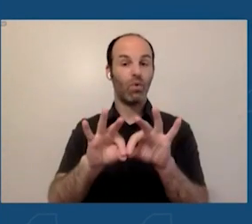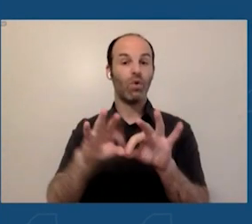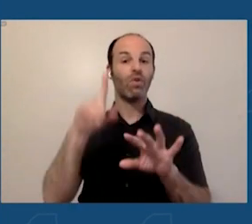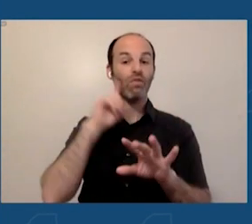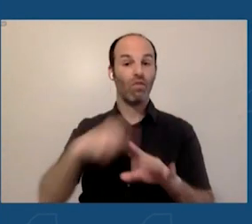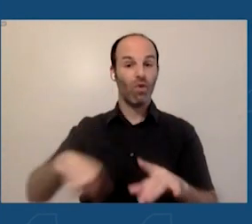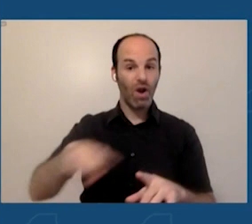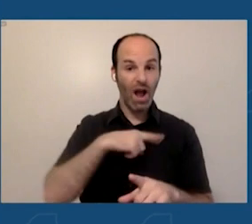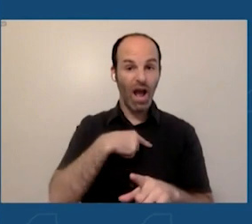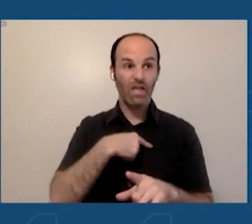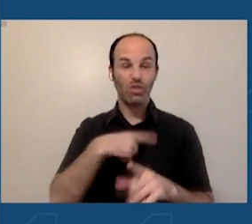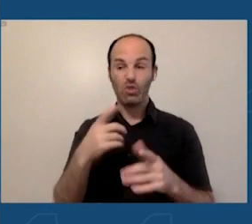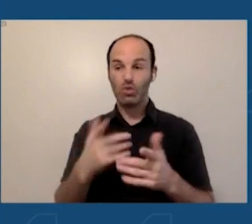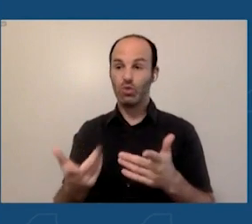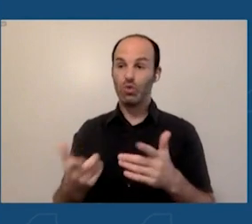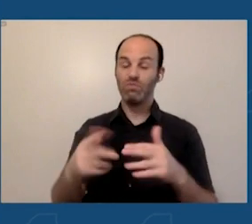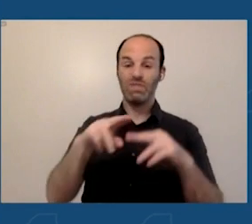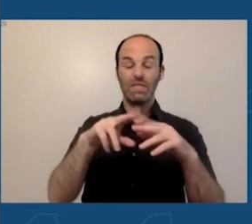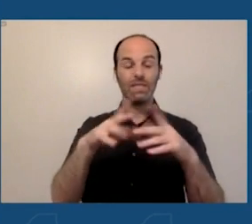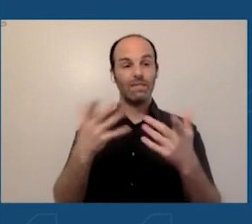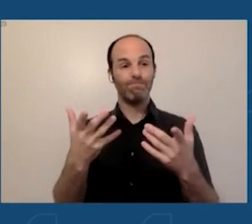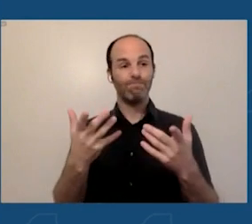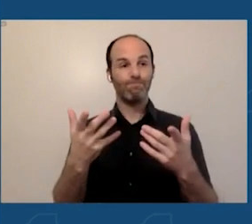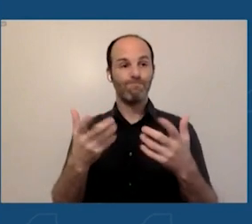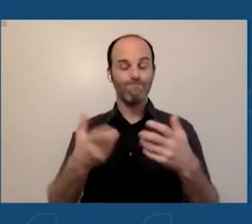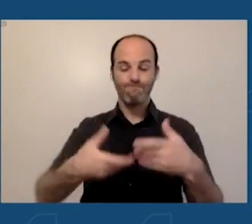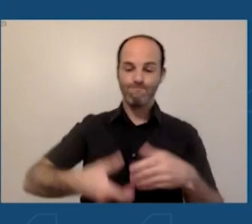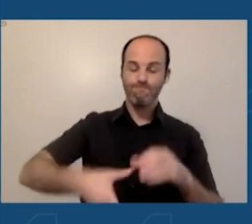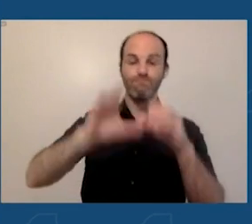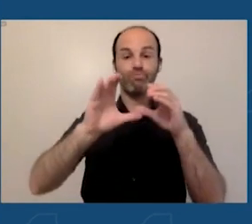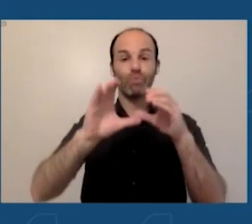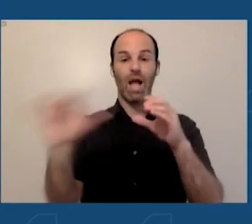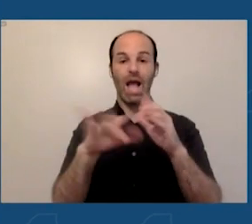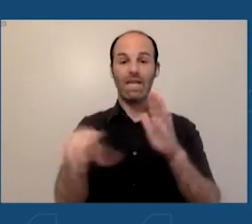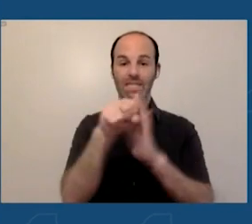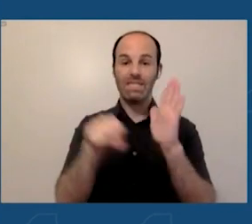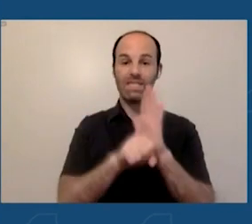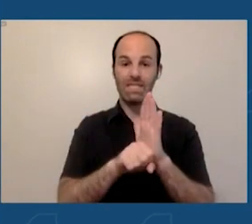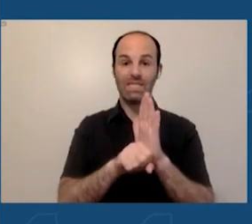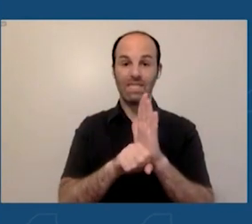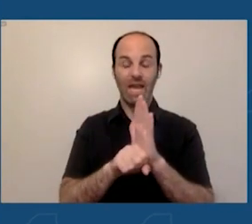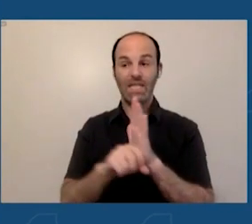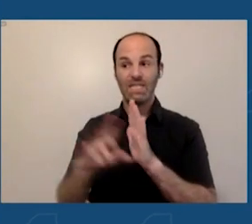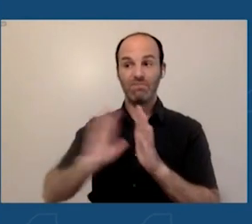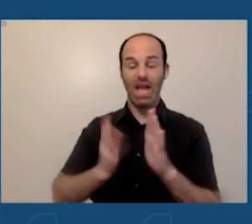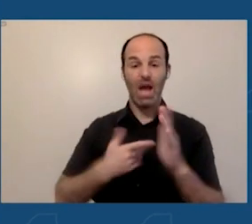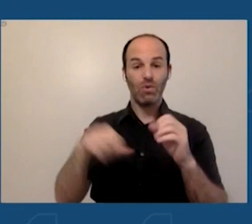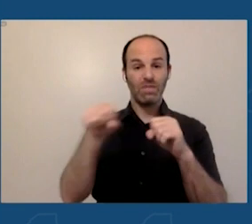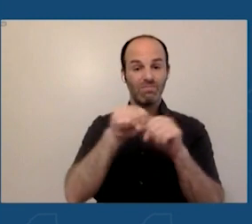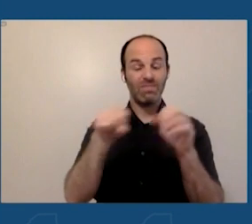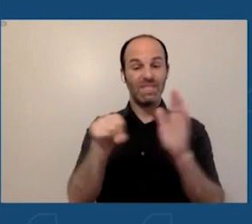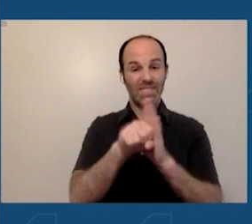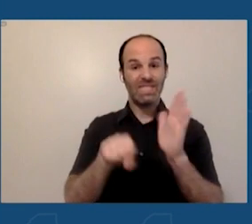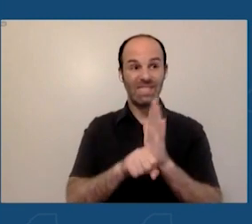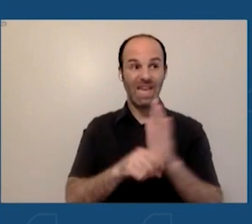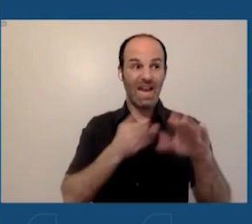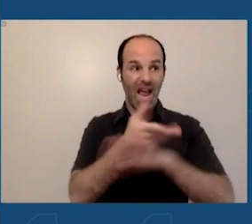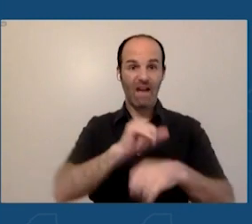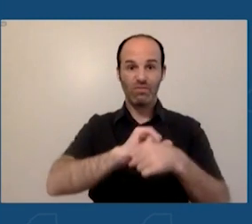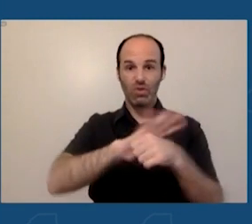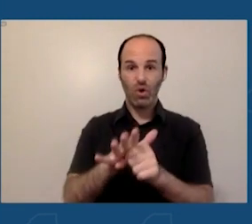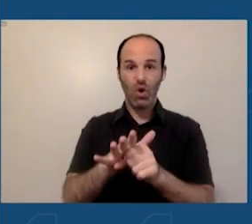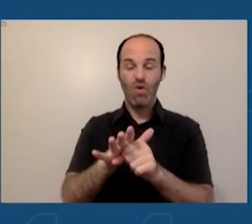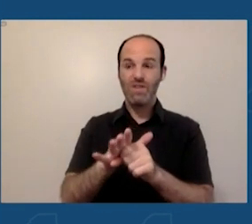state and as a city, for us to embrace the post-COVID-19 era in